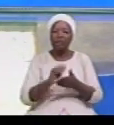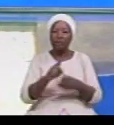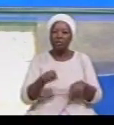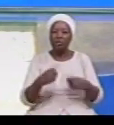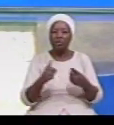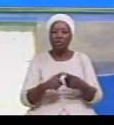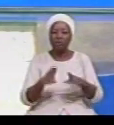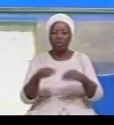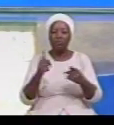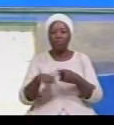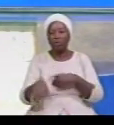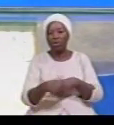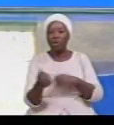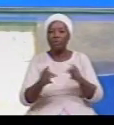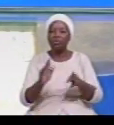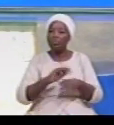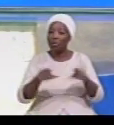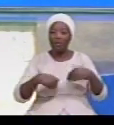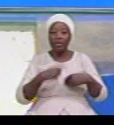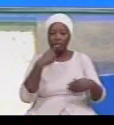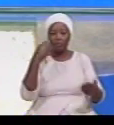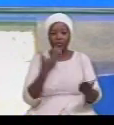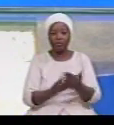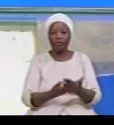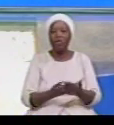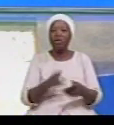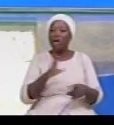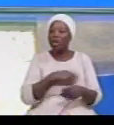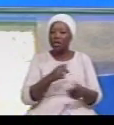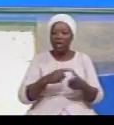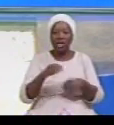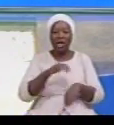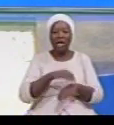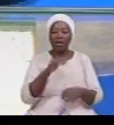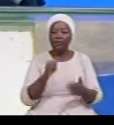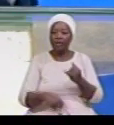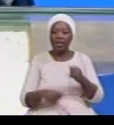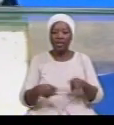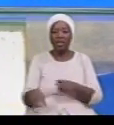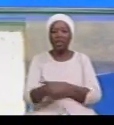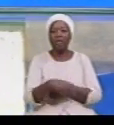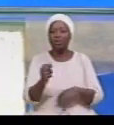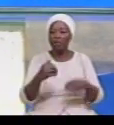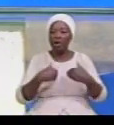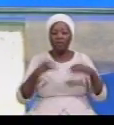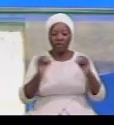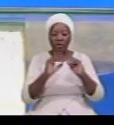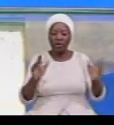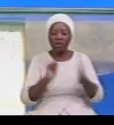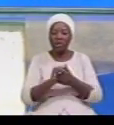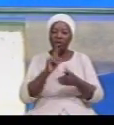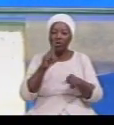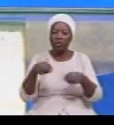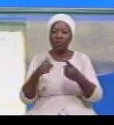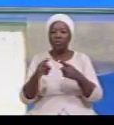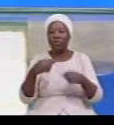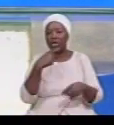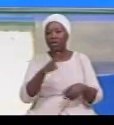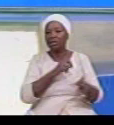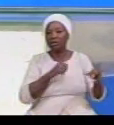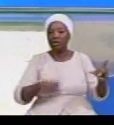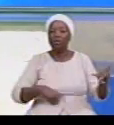people. And on the final day, you have nothing that you're going to tell God, this is what I got.